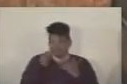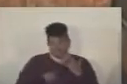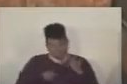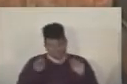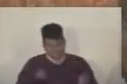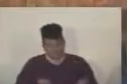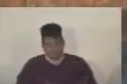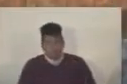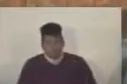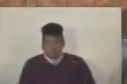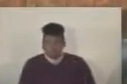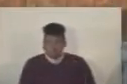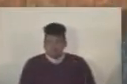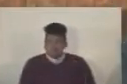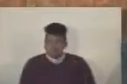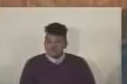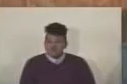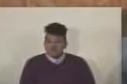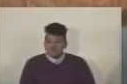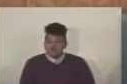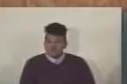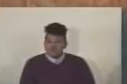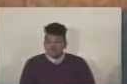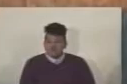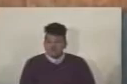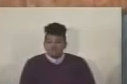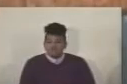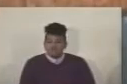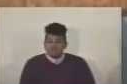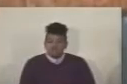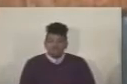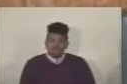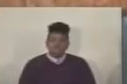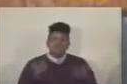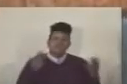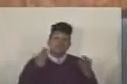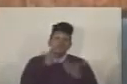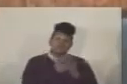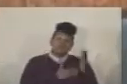from there in terms of order and compensation. Now,